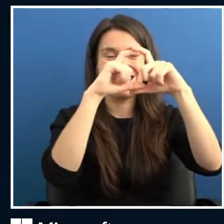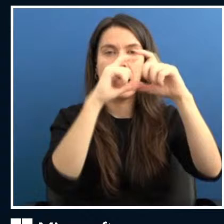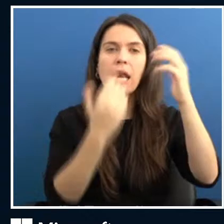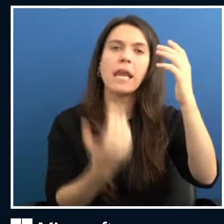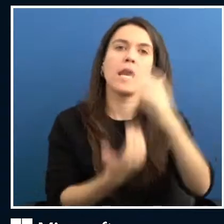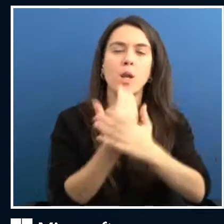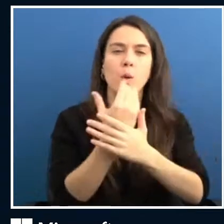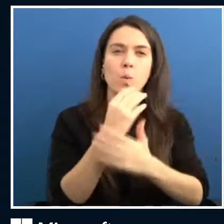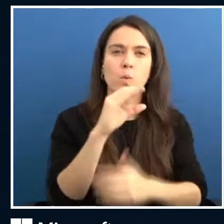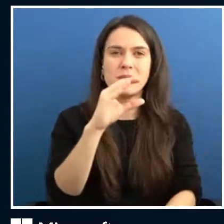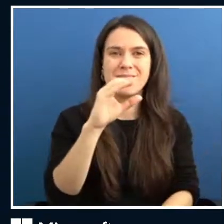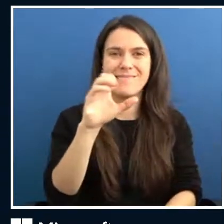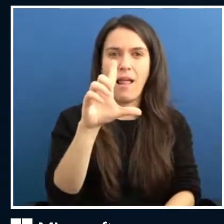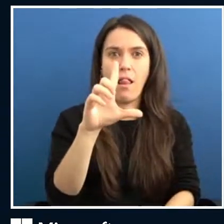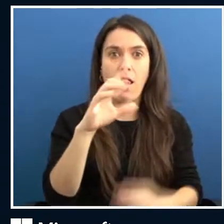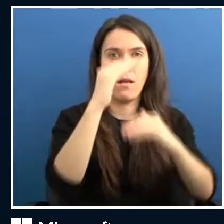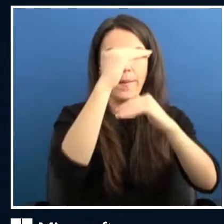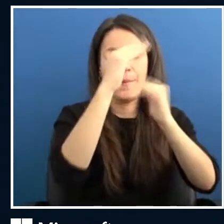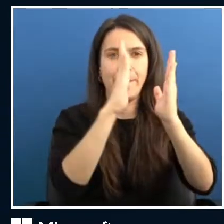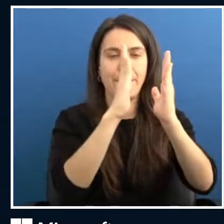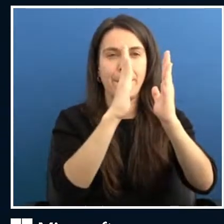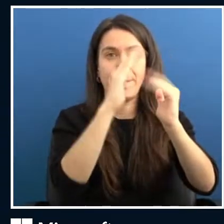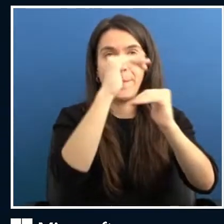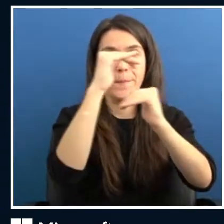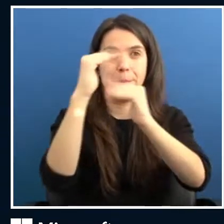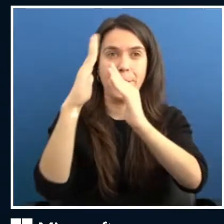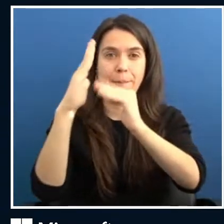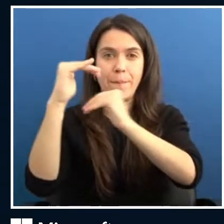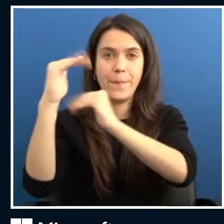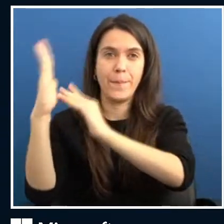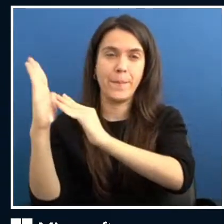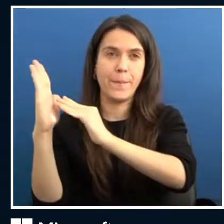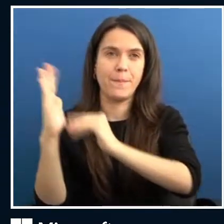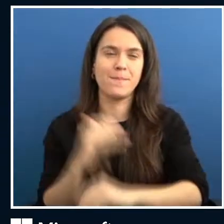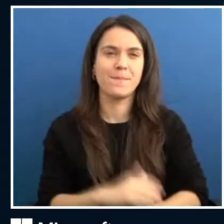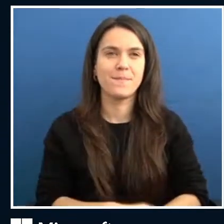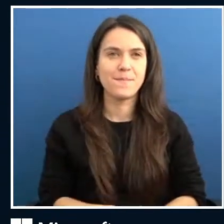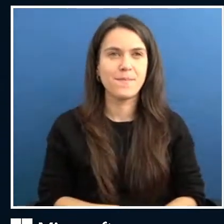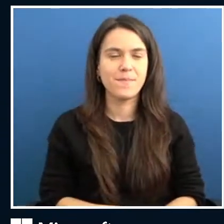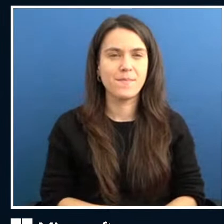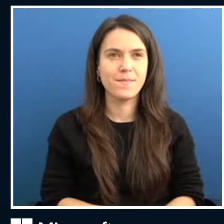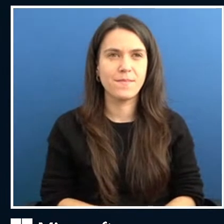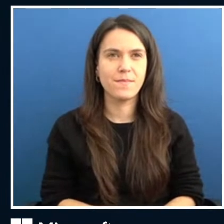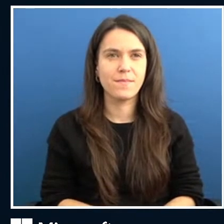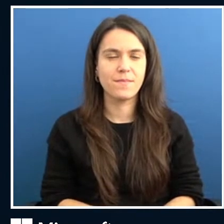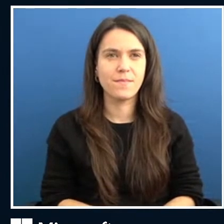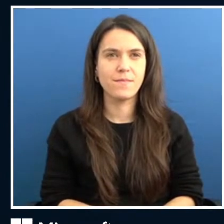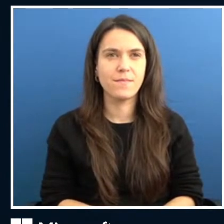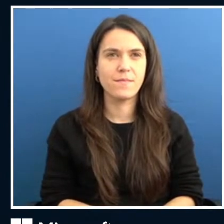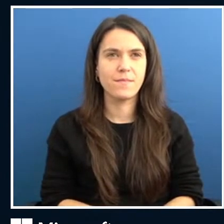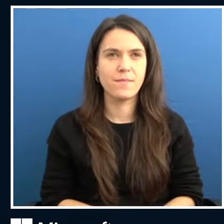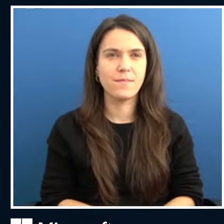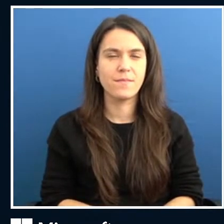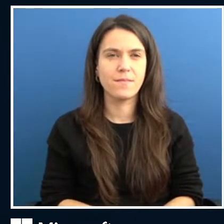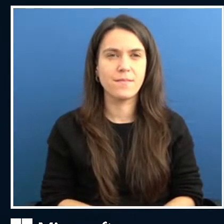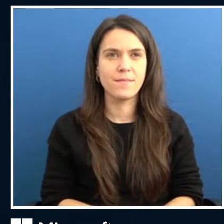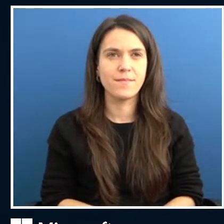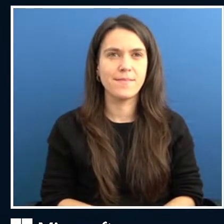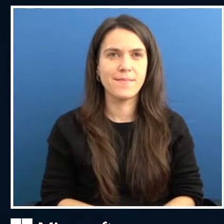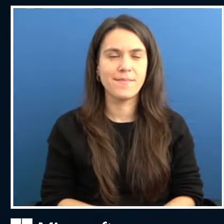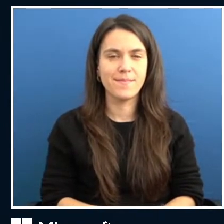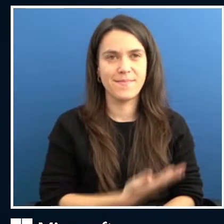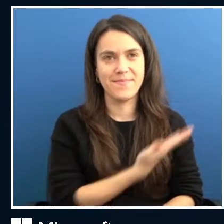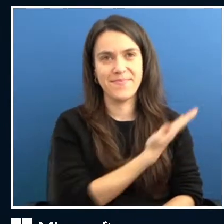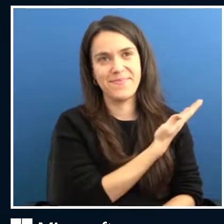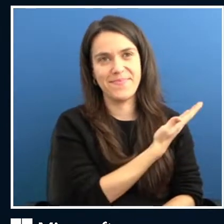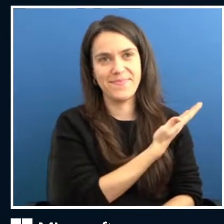then we shift that 2 spots over. And this continues until the window